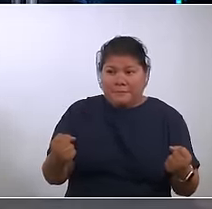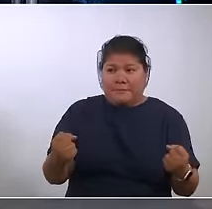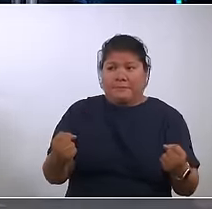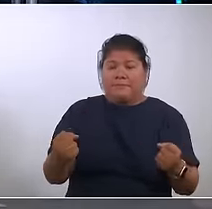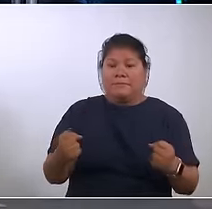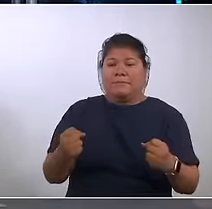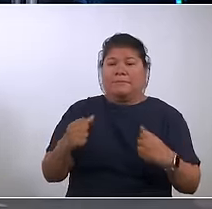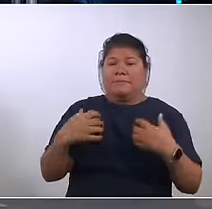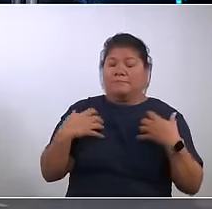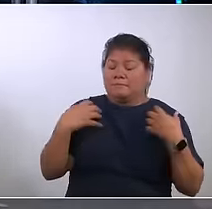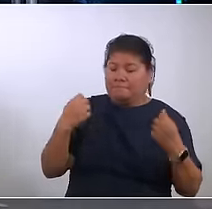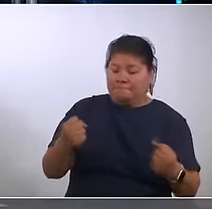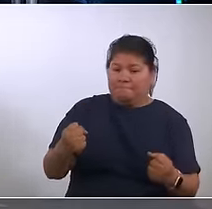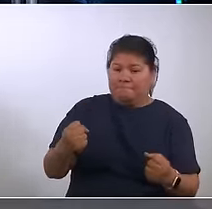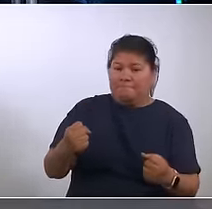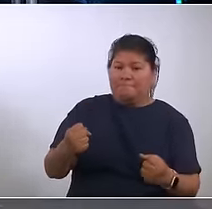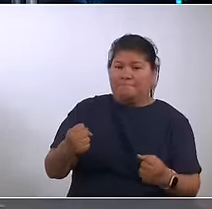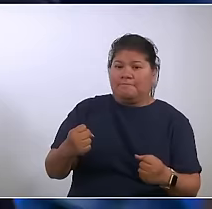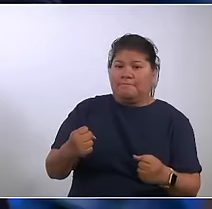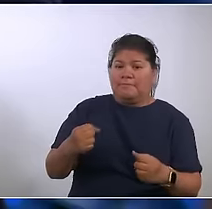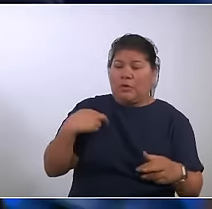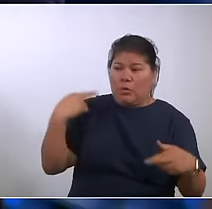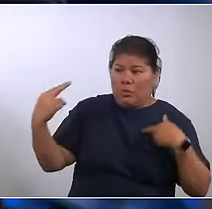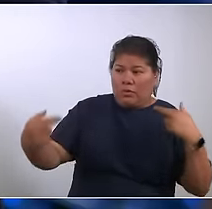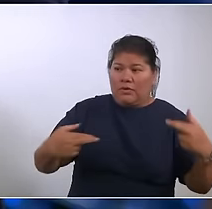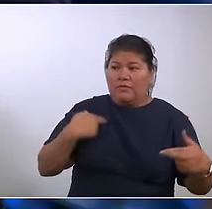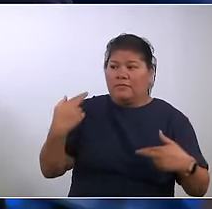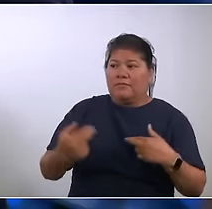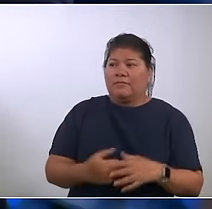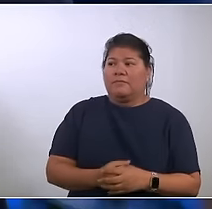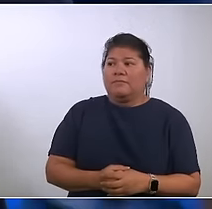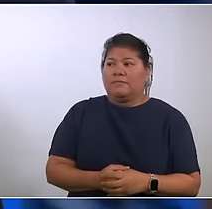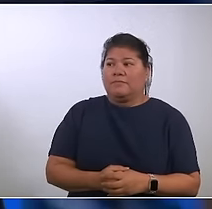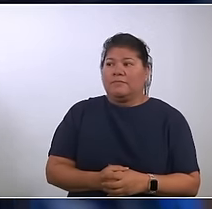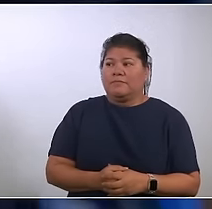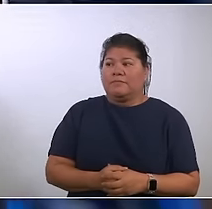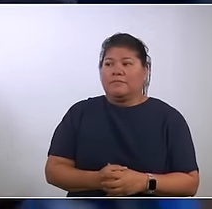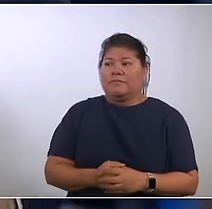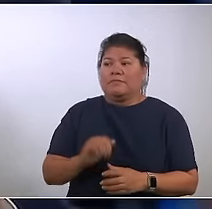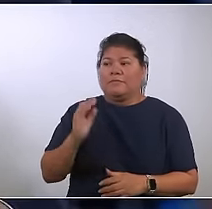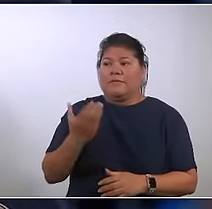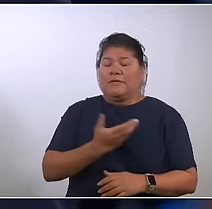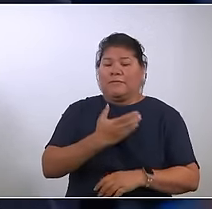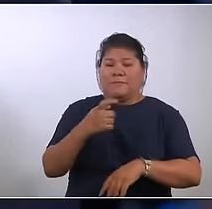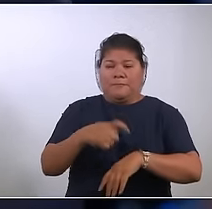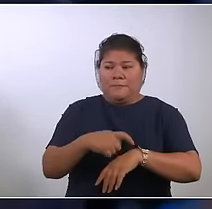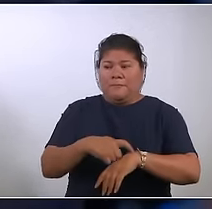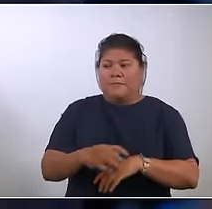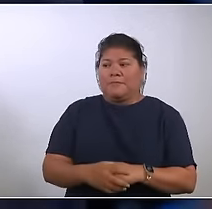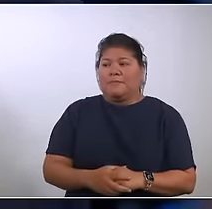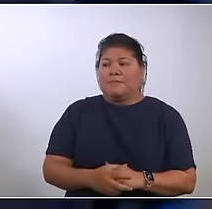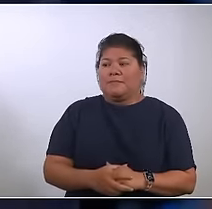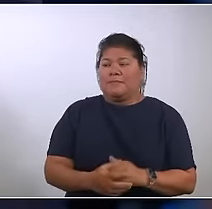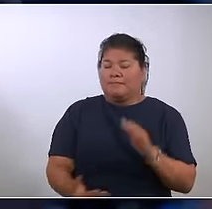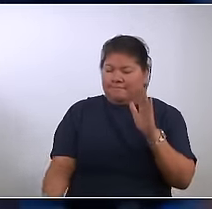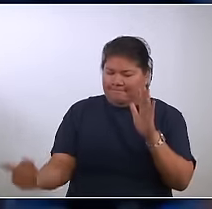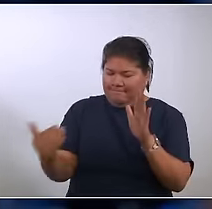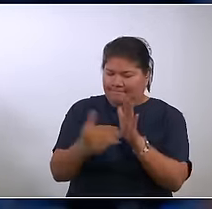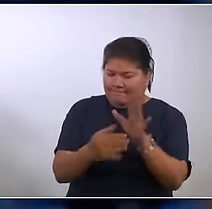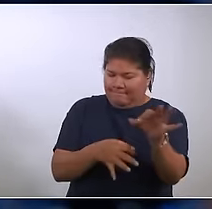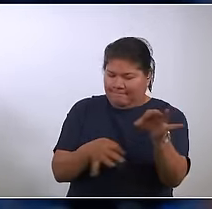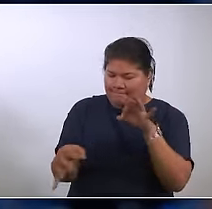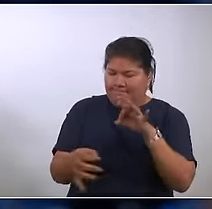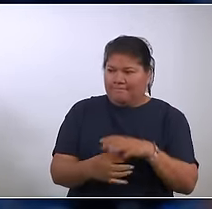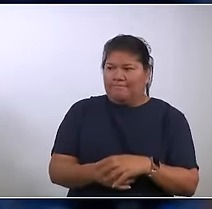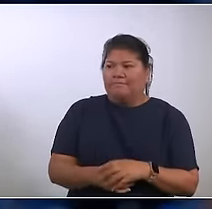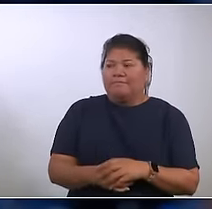sanidad, restoration, restauración, revival, avivamiento. In our day, en nuestro día, I'll say it again. Lo digo